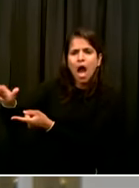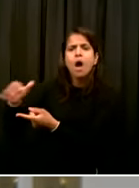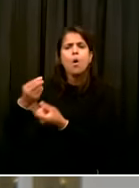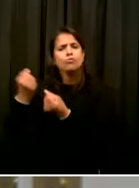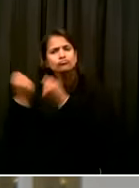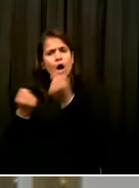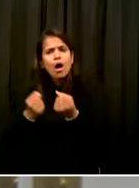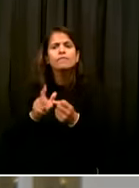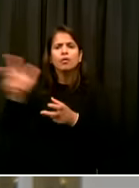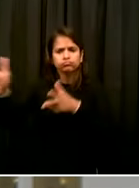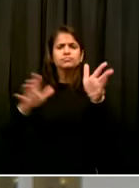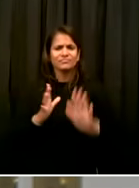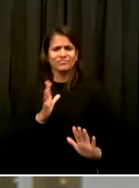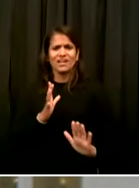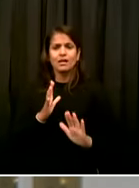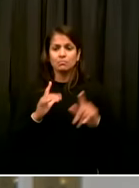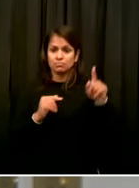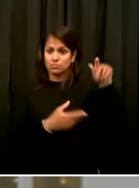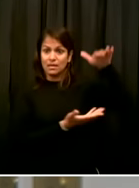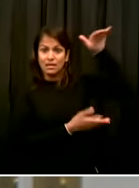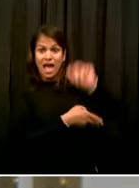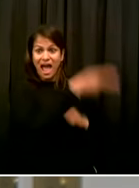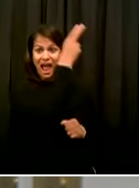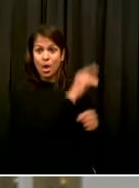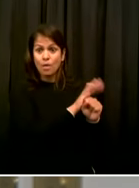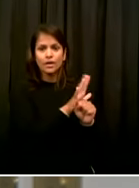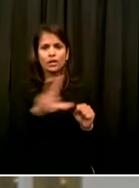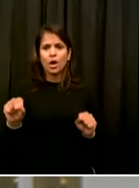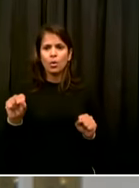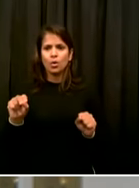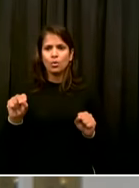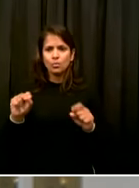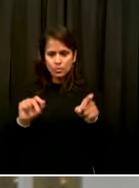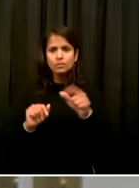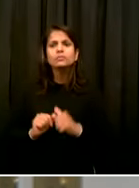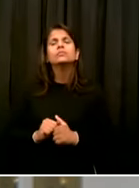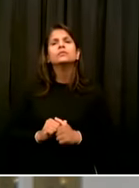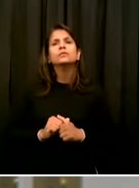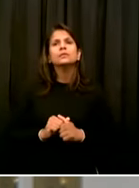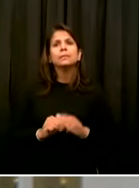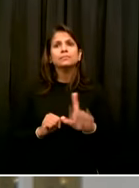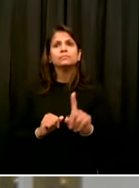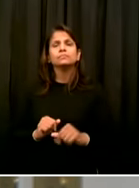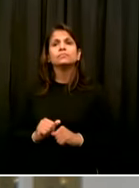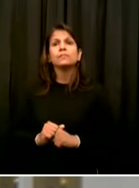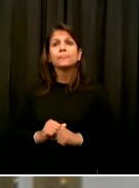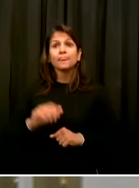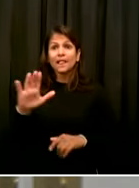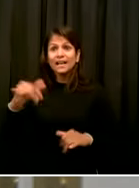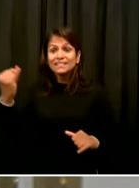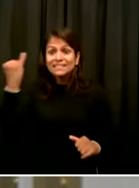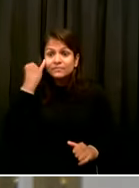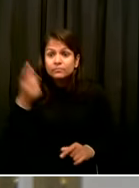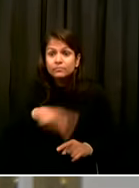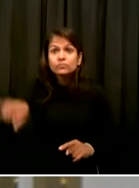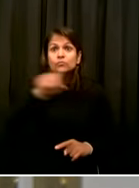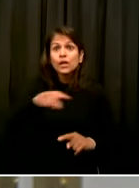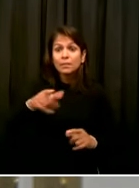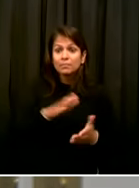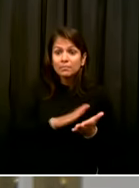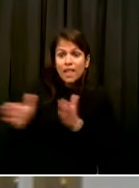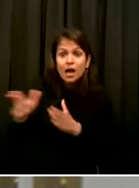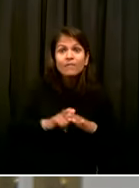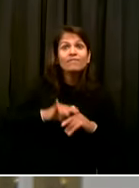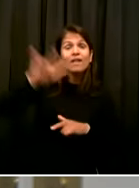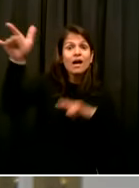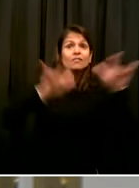the convenience to complete the state traveler's forms and comply with the quarantine, and all the authority of law to ensure